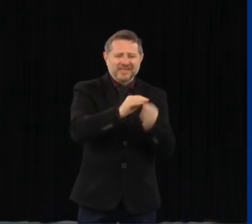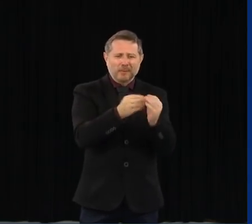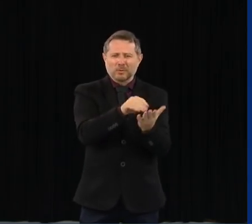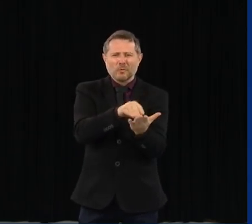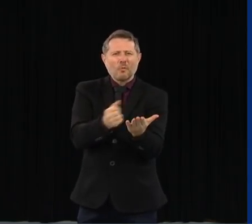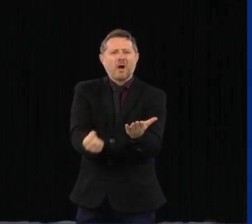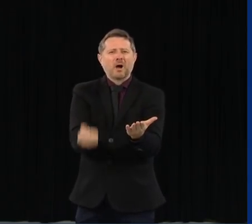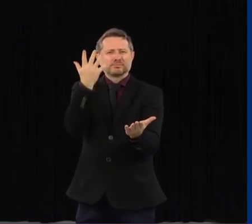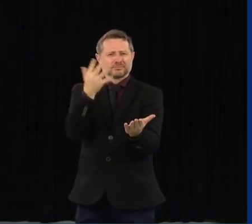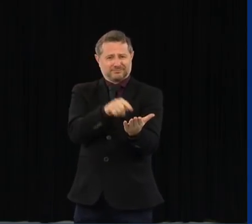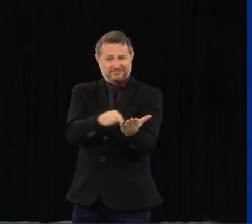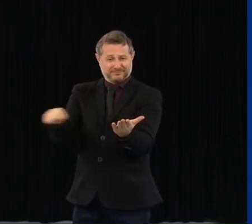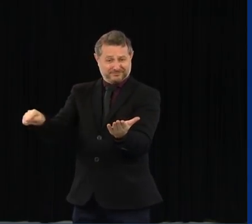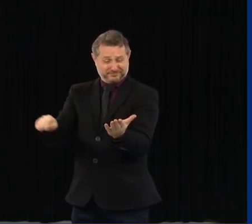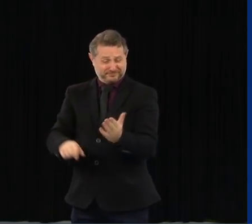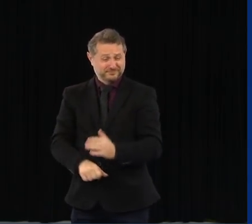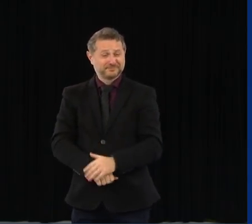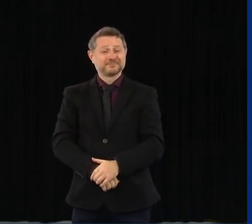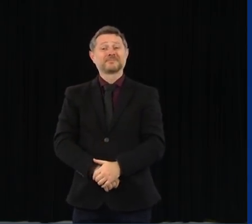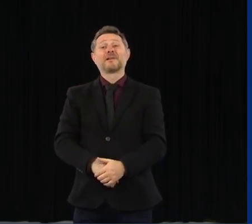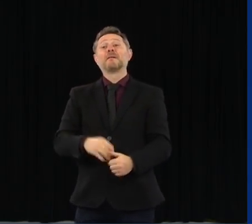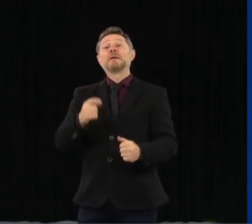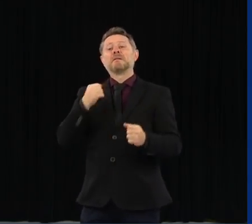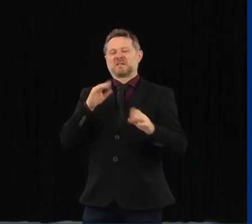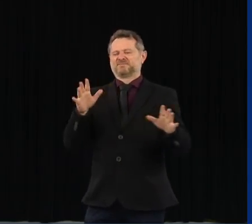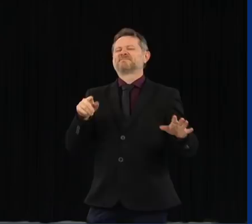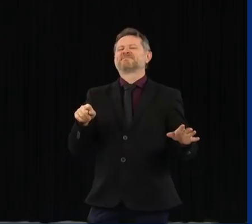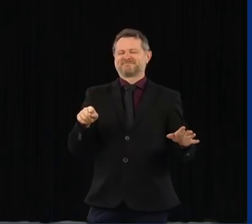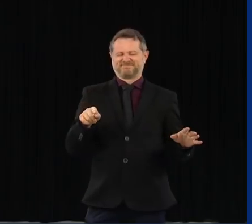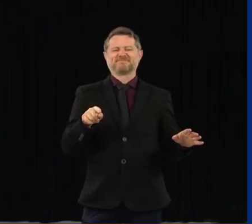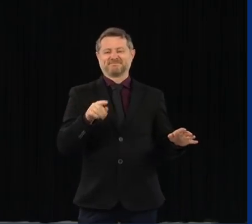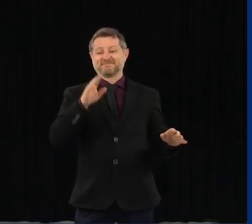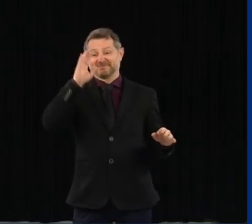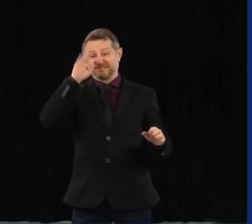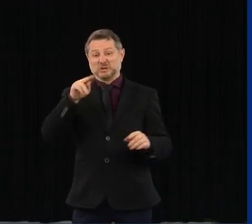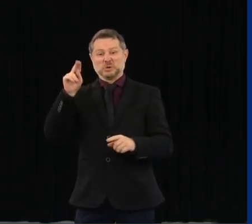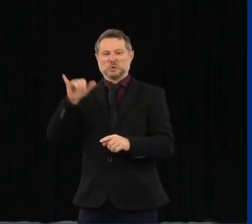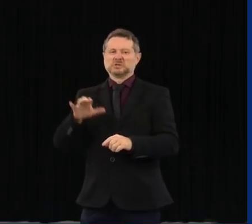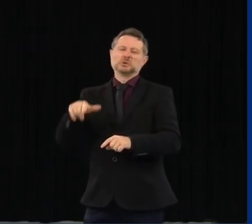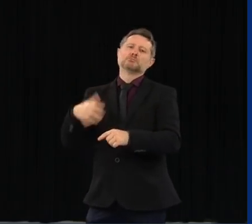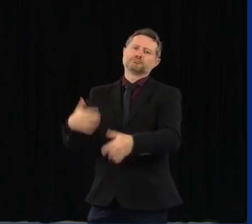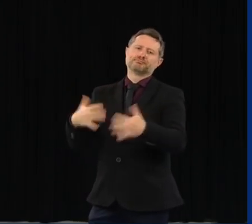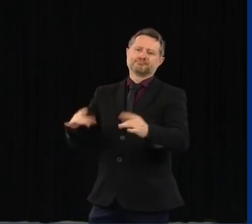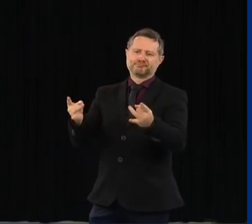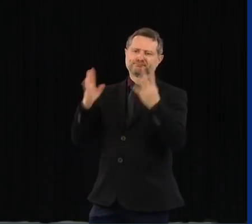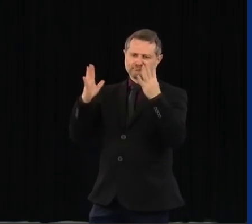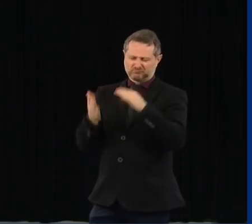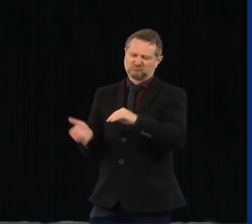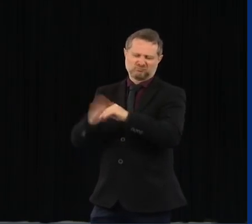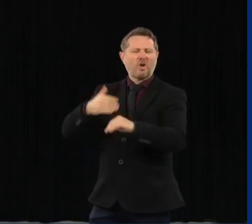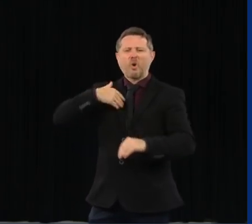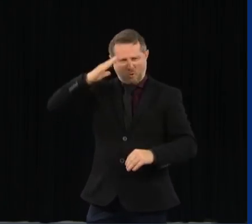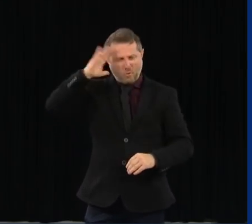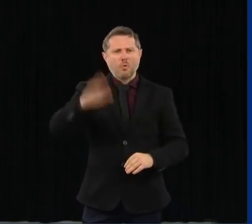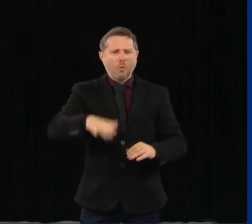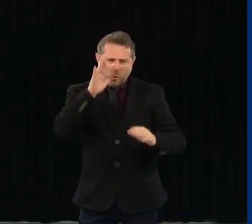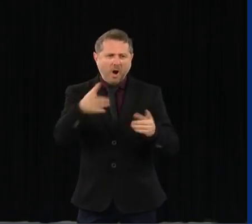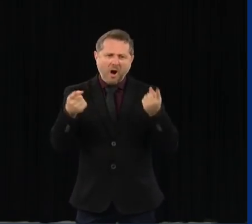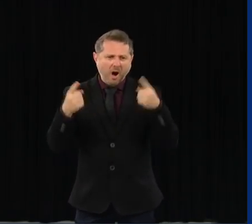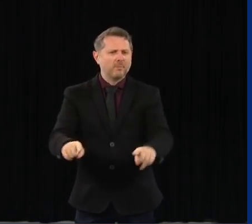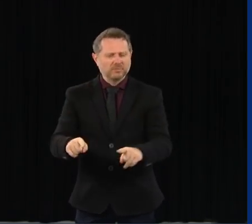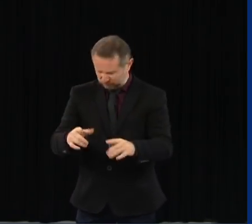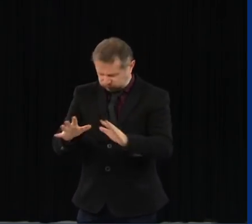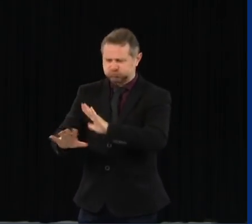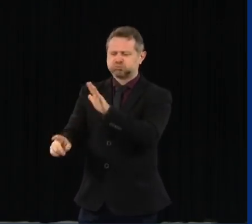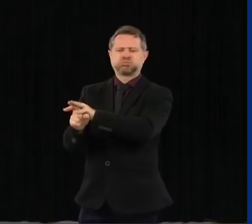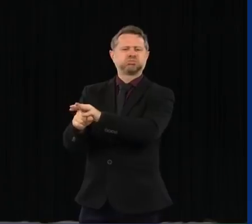what's happening. You see an increase in New York City, as we knew. Certain communities, frankly,